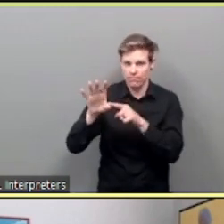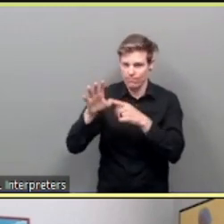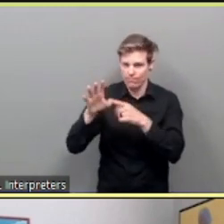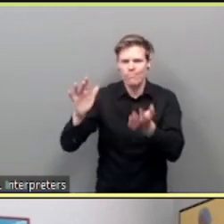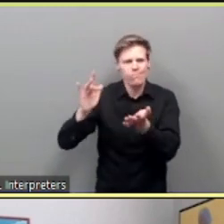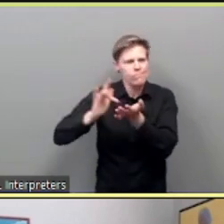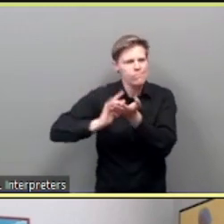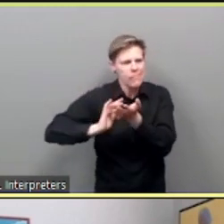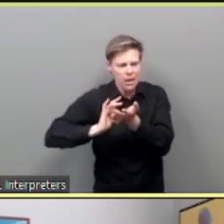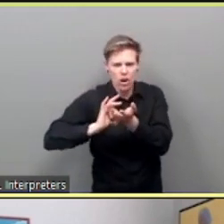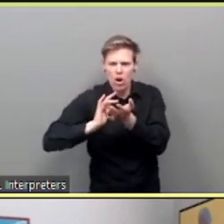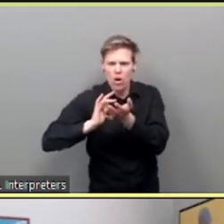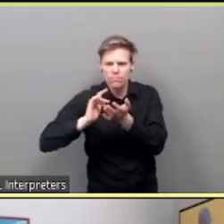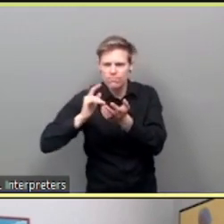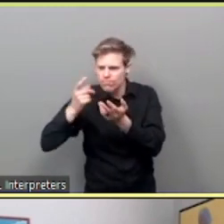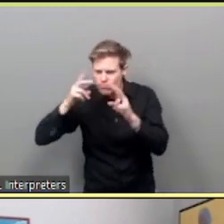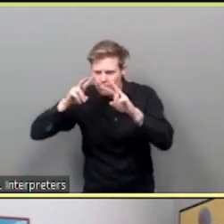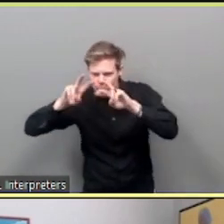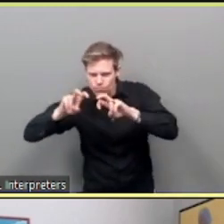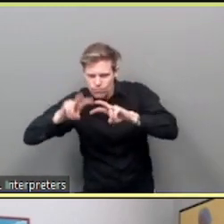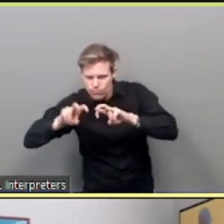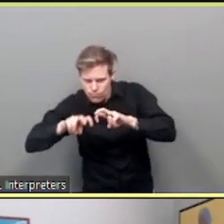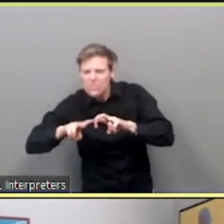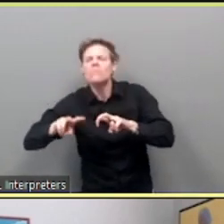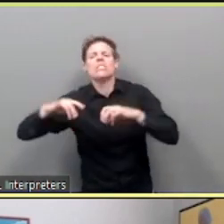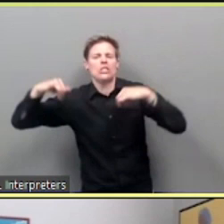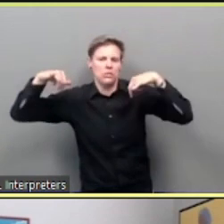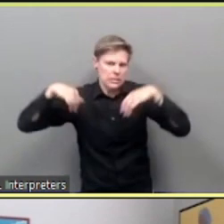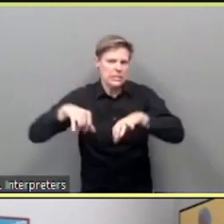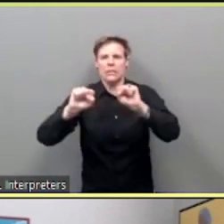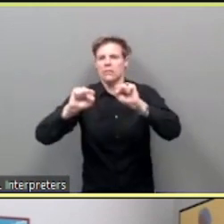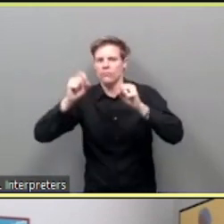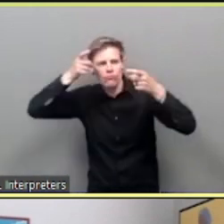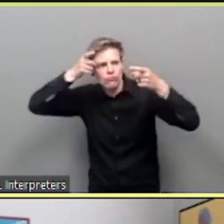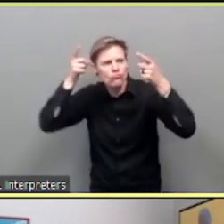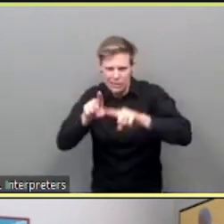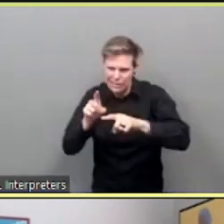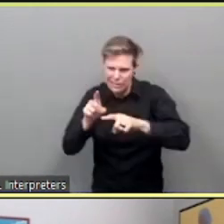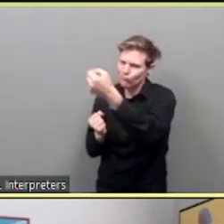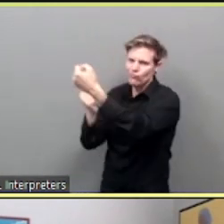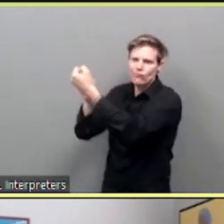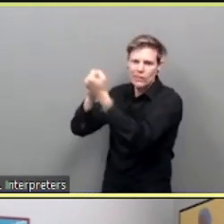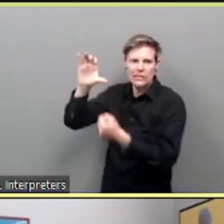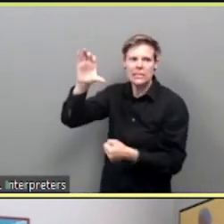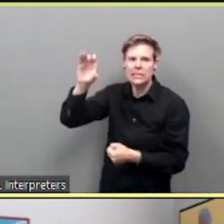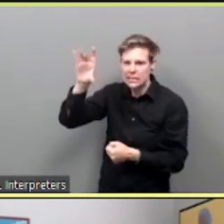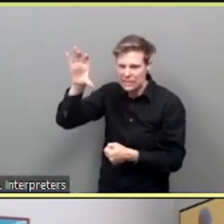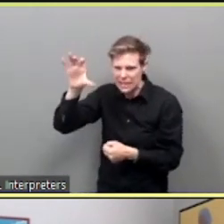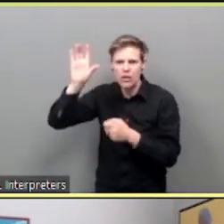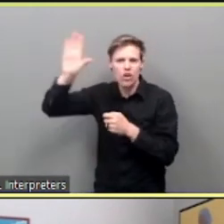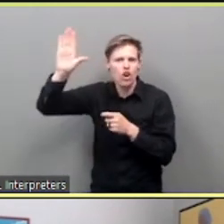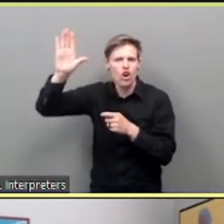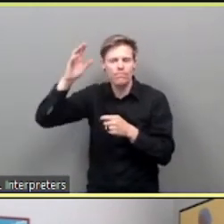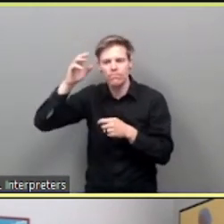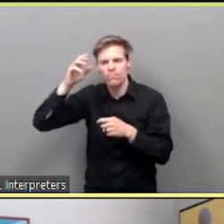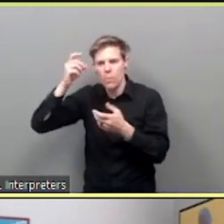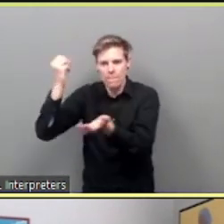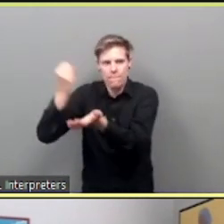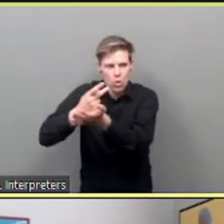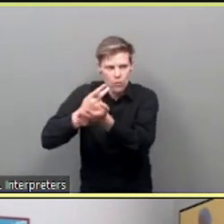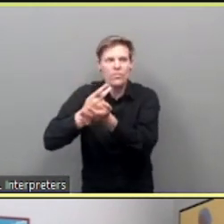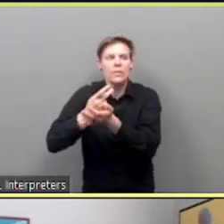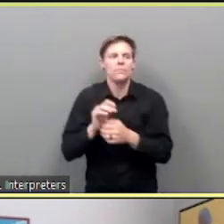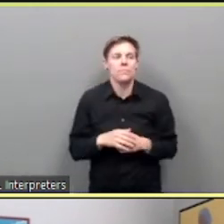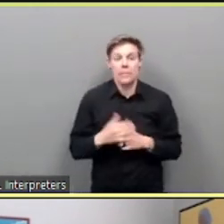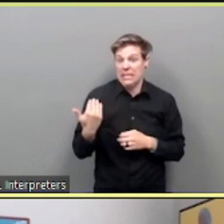and concurred with that conclusion of ACIP and CDC for New Mexico. And then this past Monday, we started booster